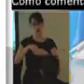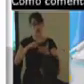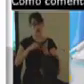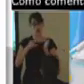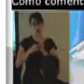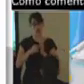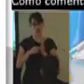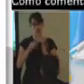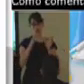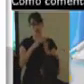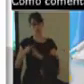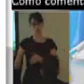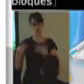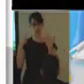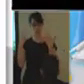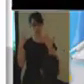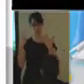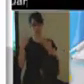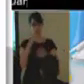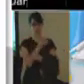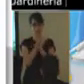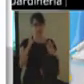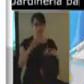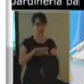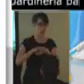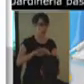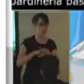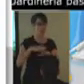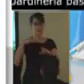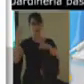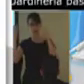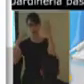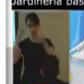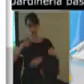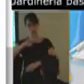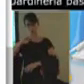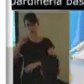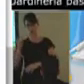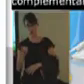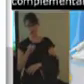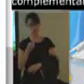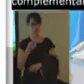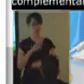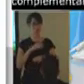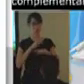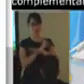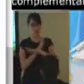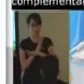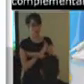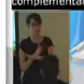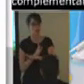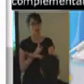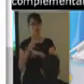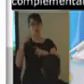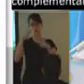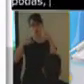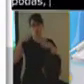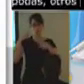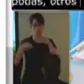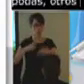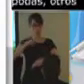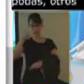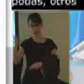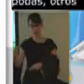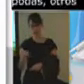through these blocks, we had basic gardening as one block, complementary activities, lawns, planting,